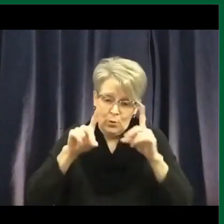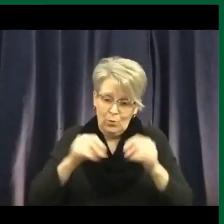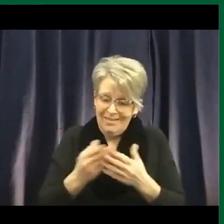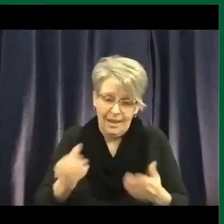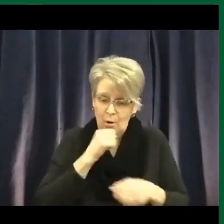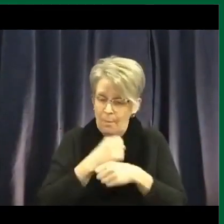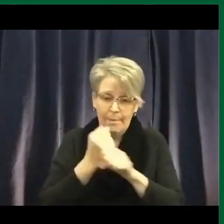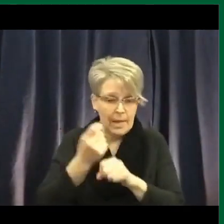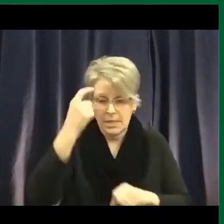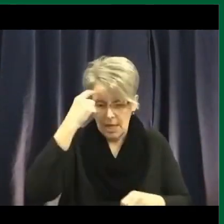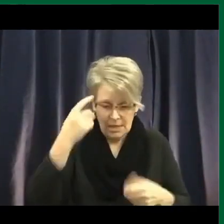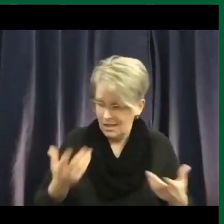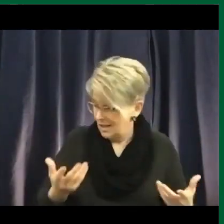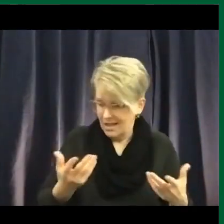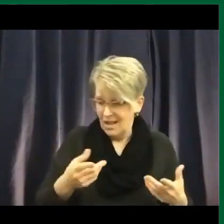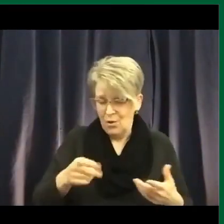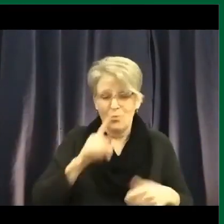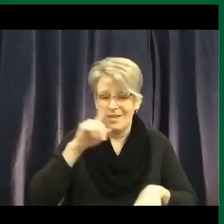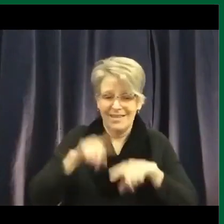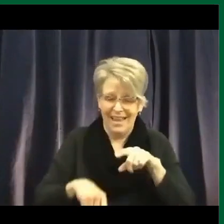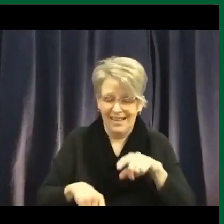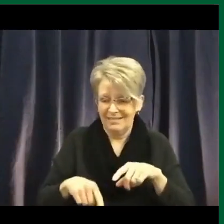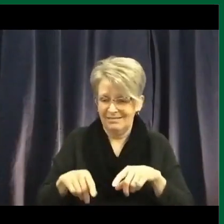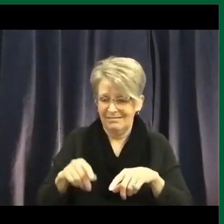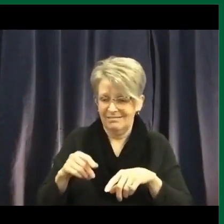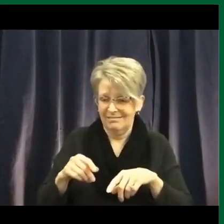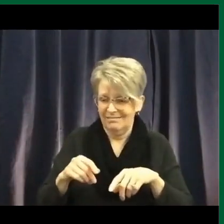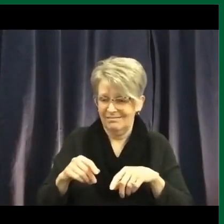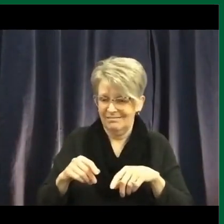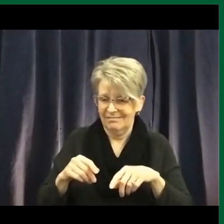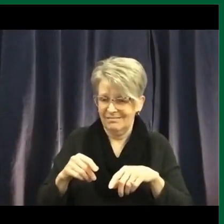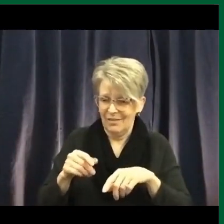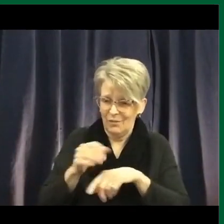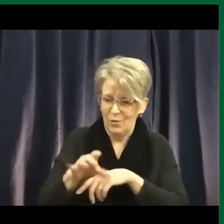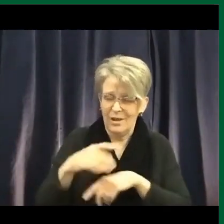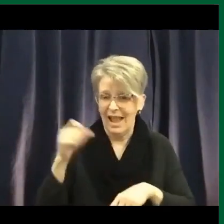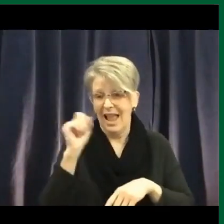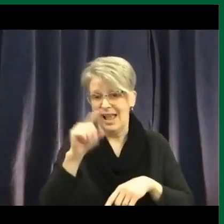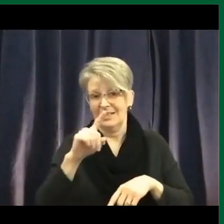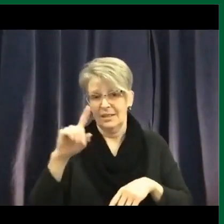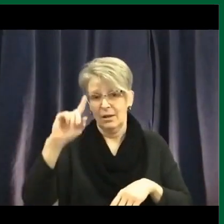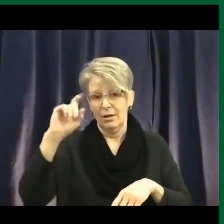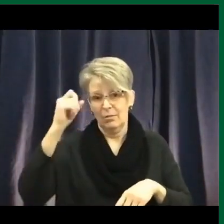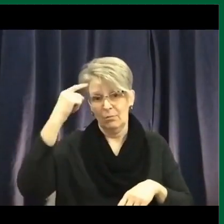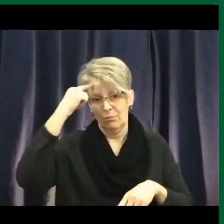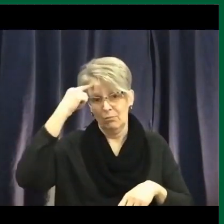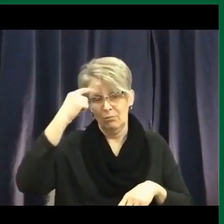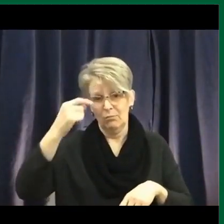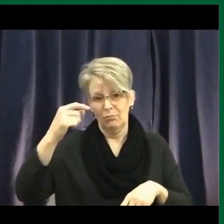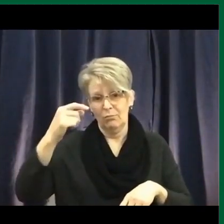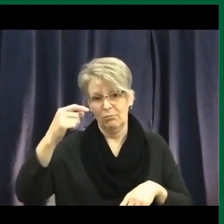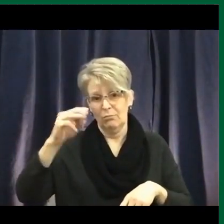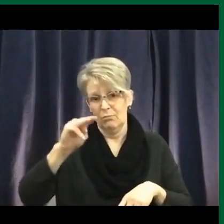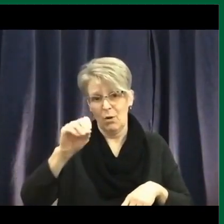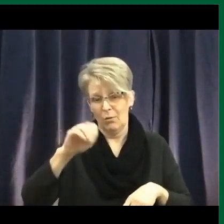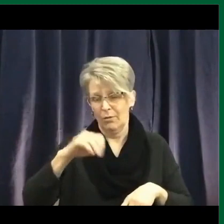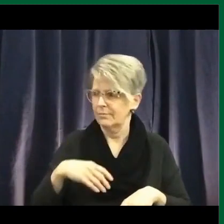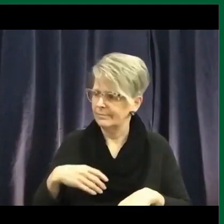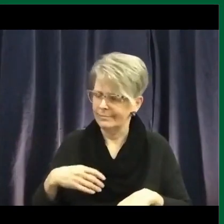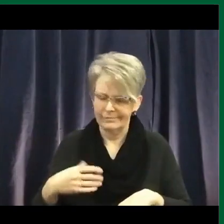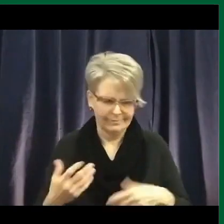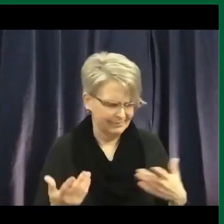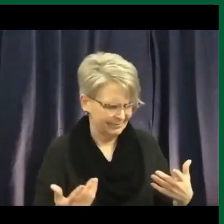to them and that you really can't enforce anyway. And I guess I'd like the answer from the Premier, if at all possible. Sure, I'd say that we're not asking people to do things that they're